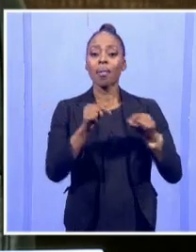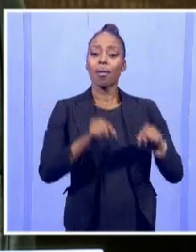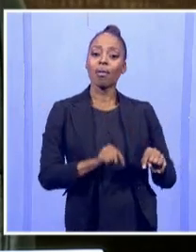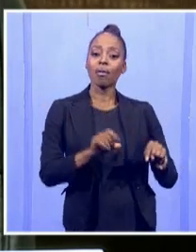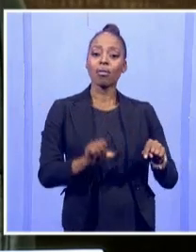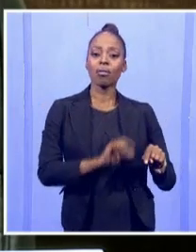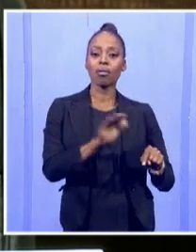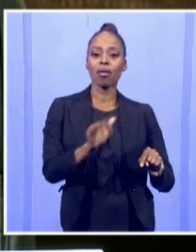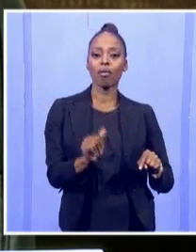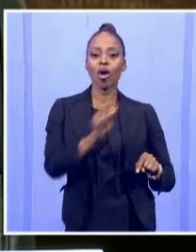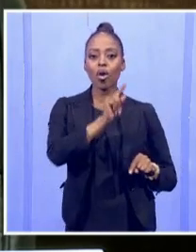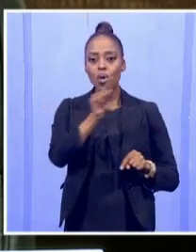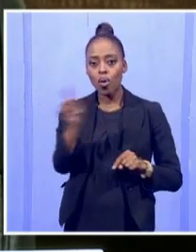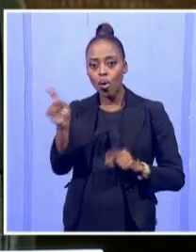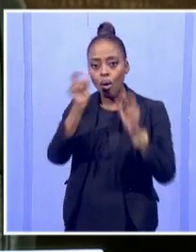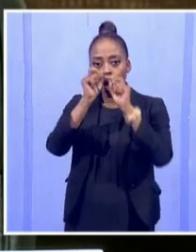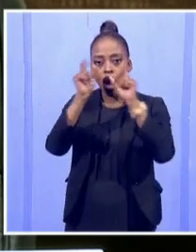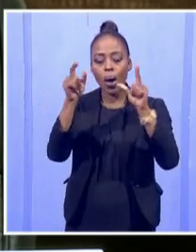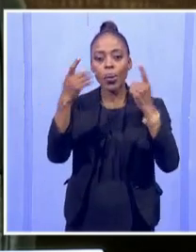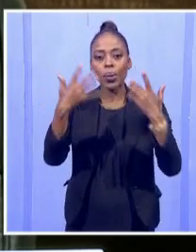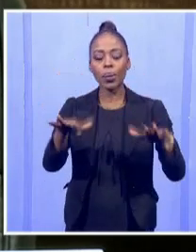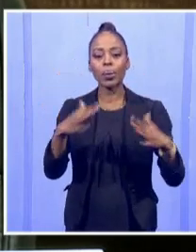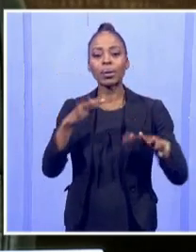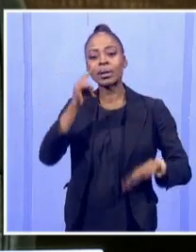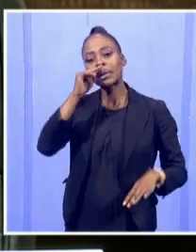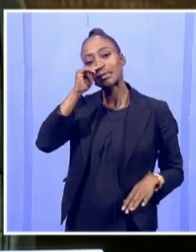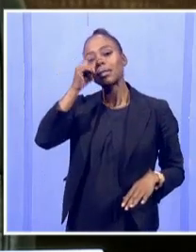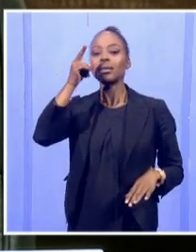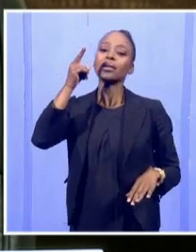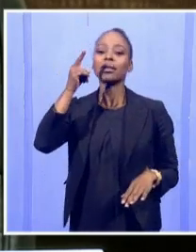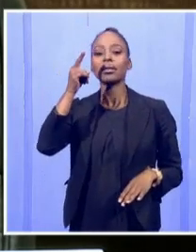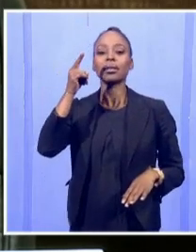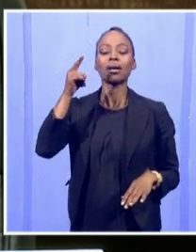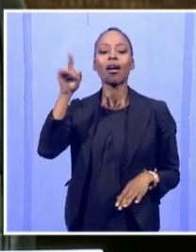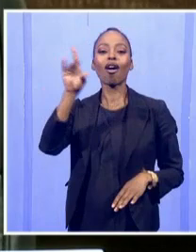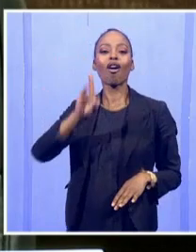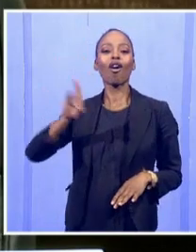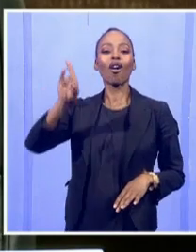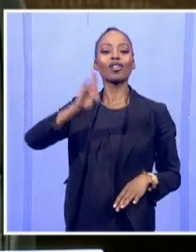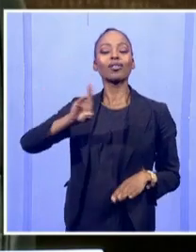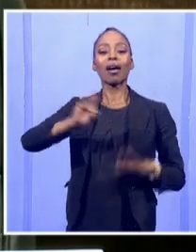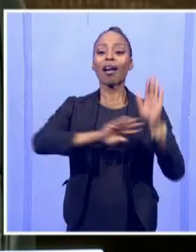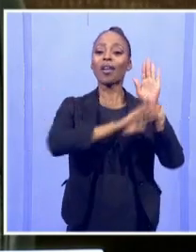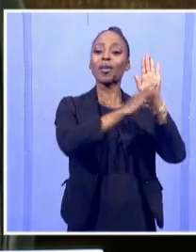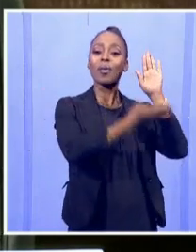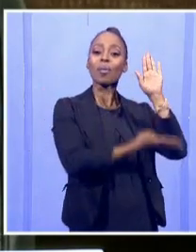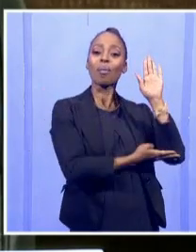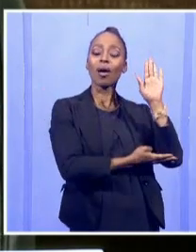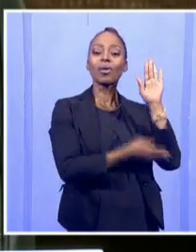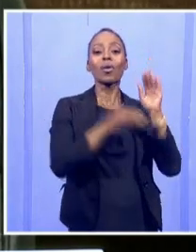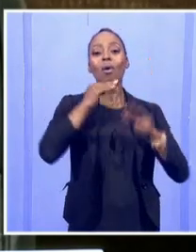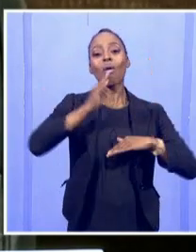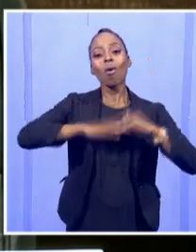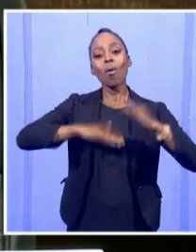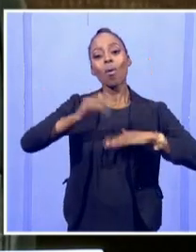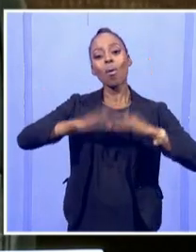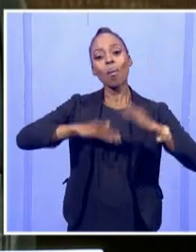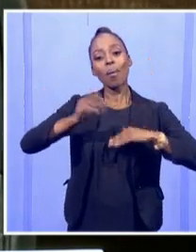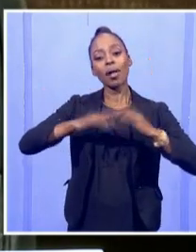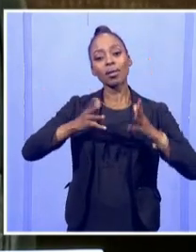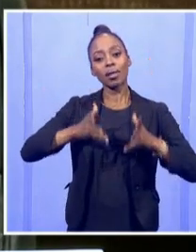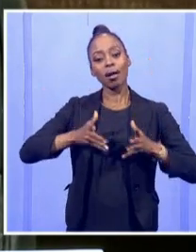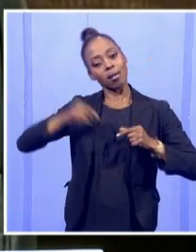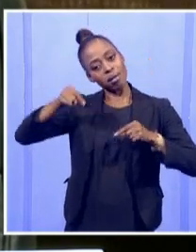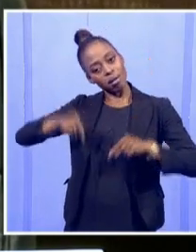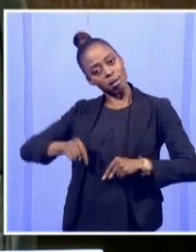will know, the luxurious Burj Al Arab hotel in Dubai was built by Marian Roberts, a